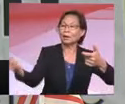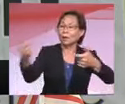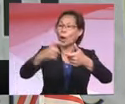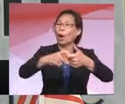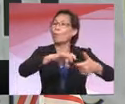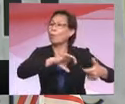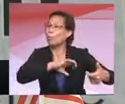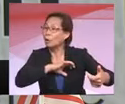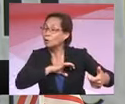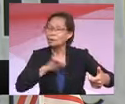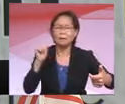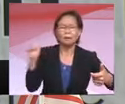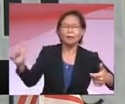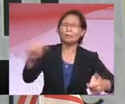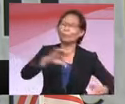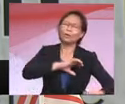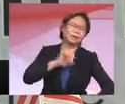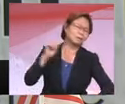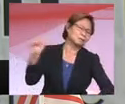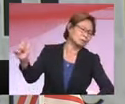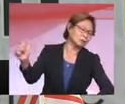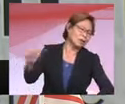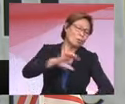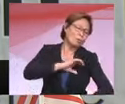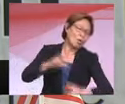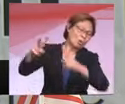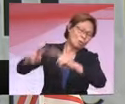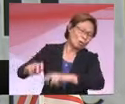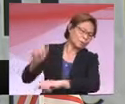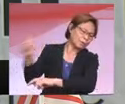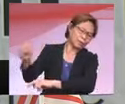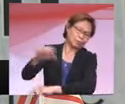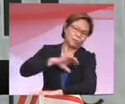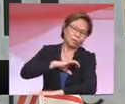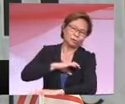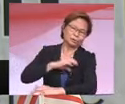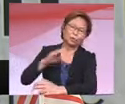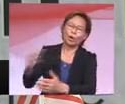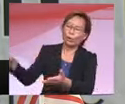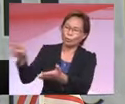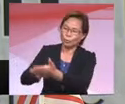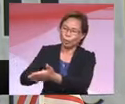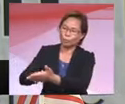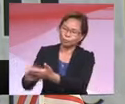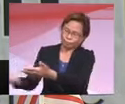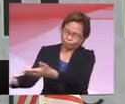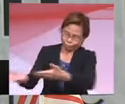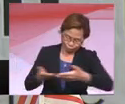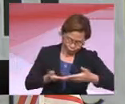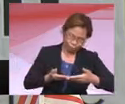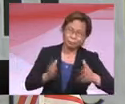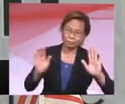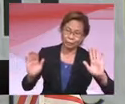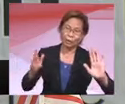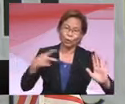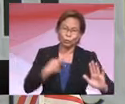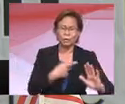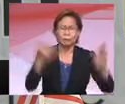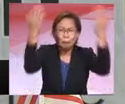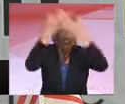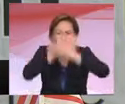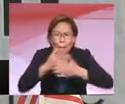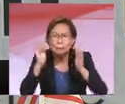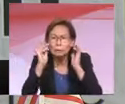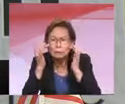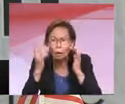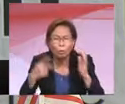police case. We leave it to the police to investigate further, to come up with an official report and etc. So we are also in the dark